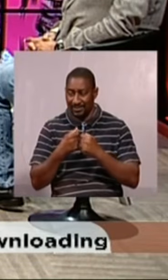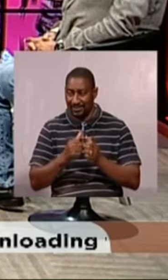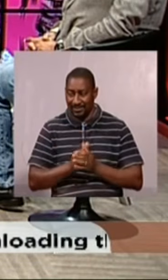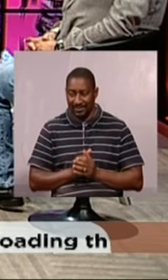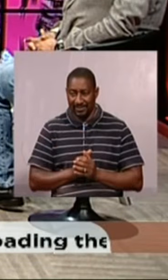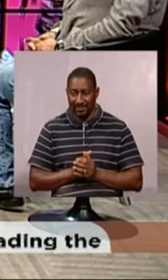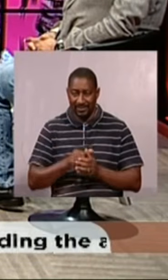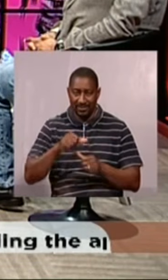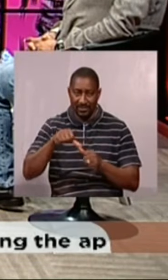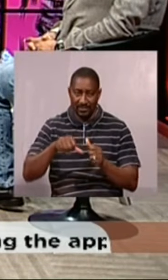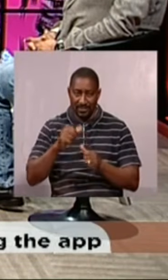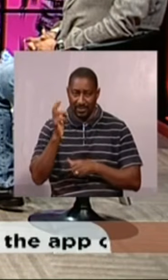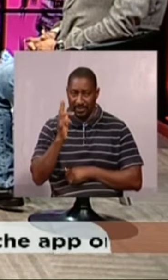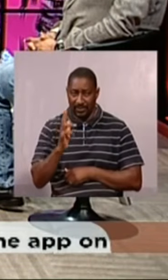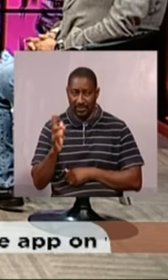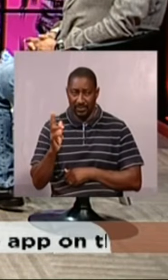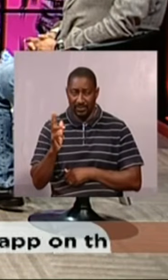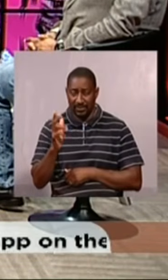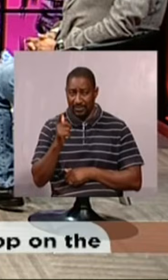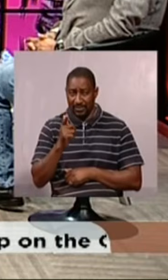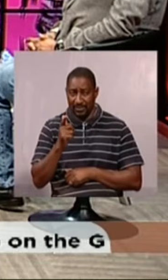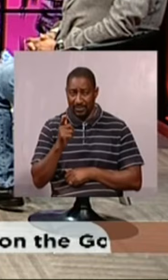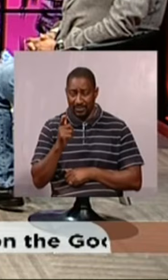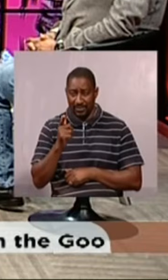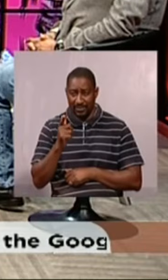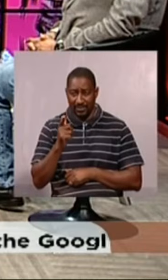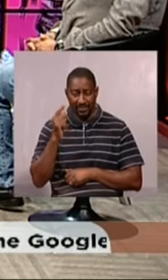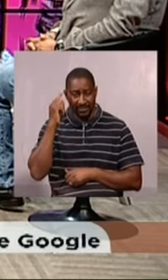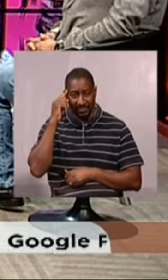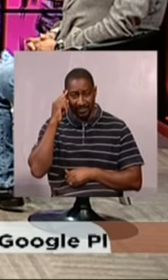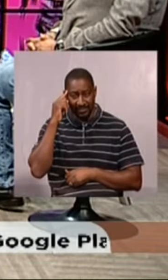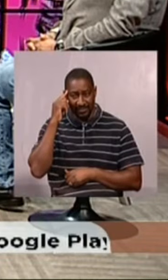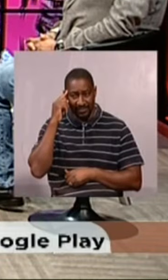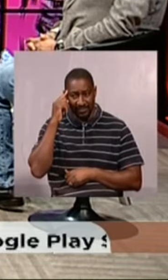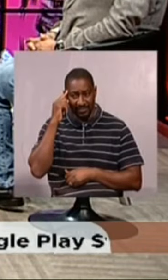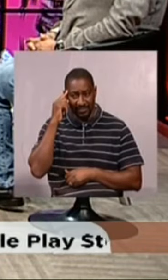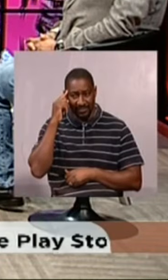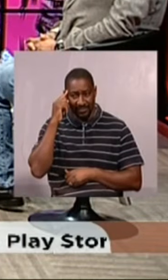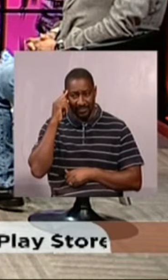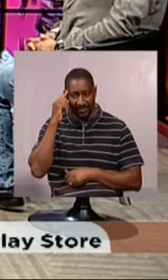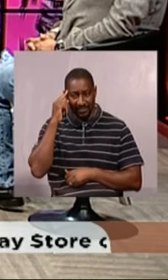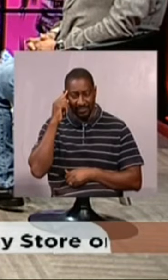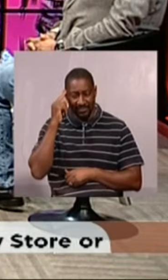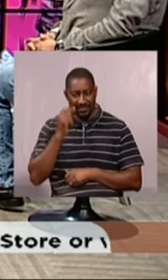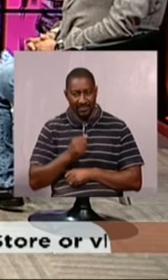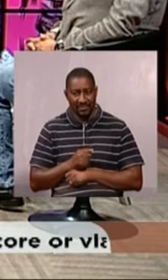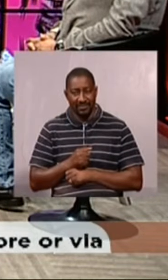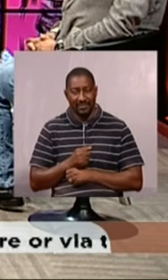media personalities, including Health Blood. I think for now we actually sort of putting the ball in the